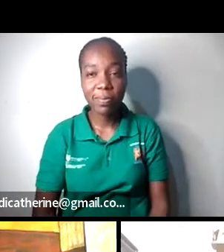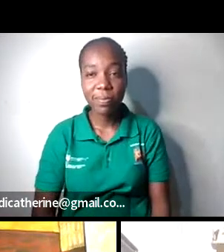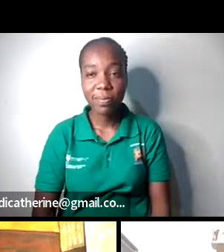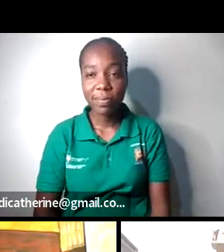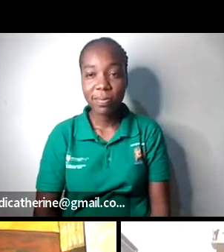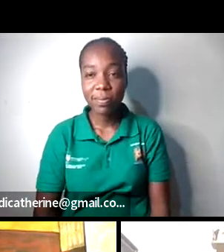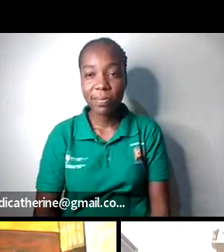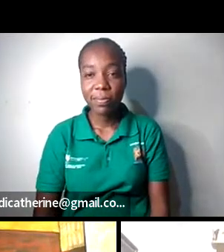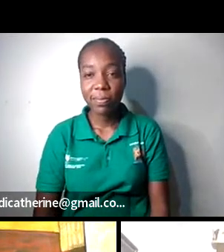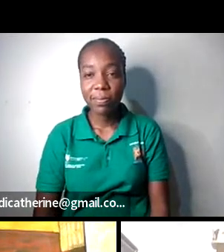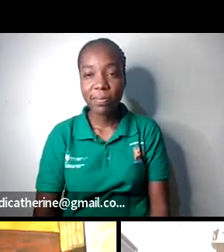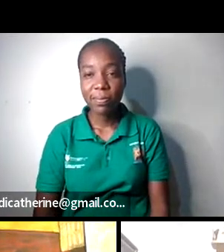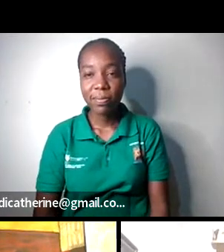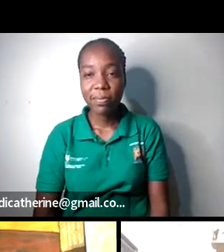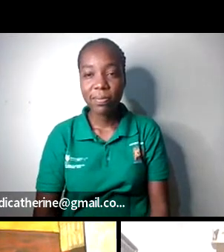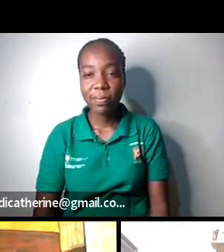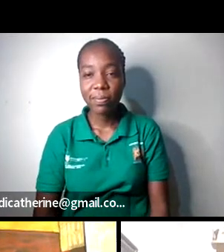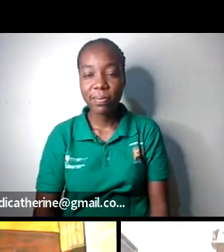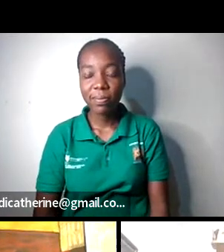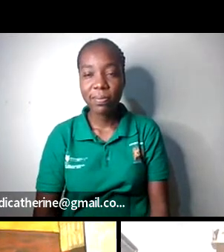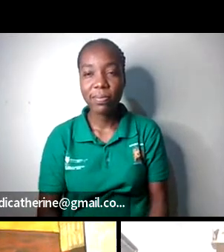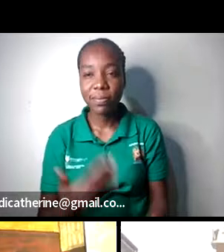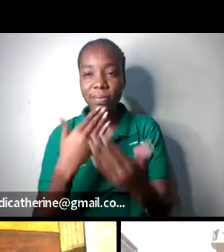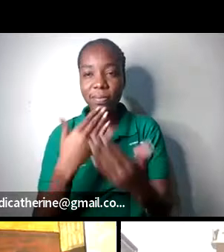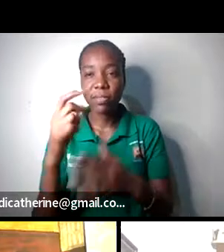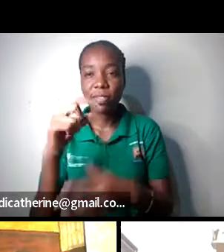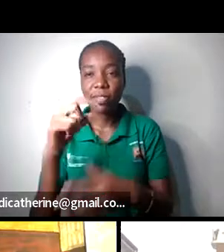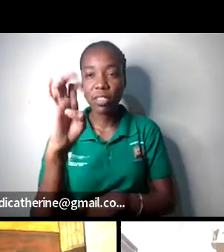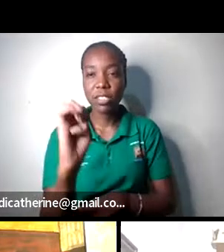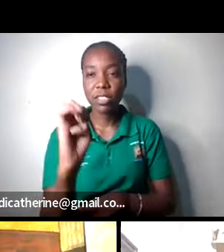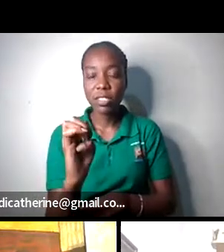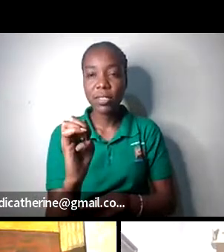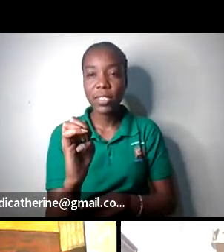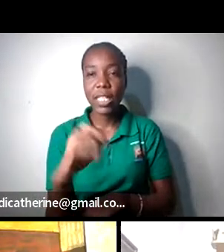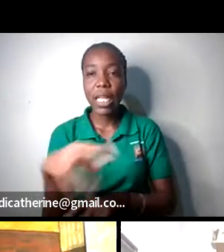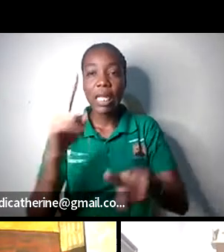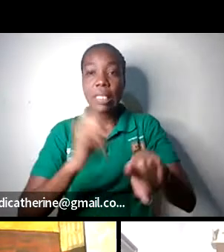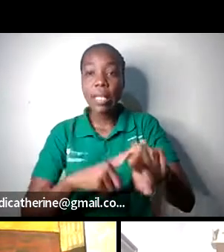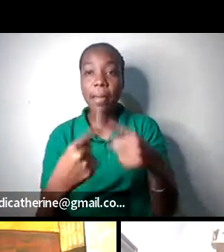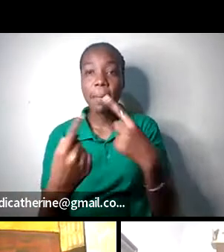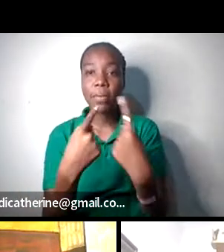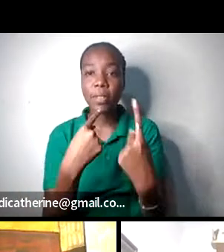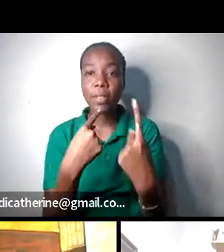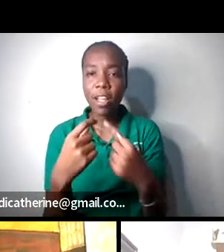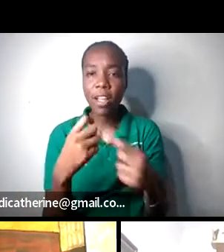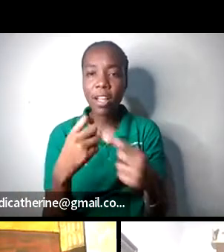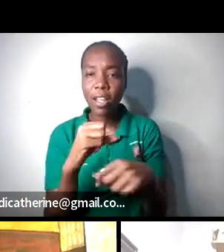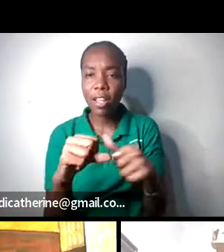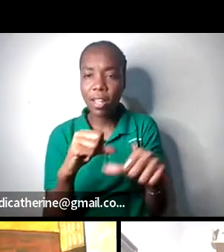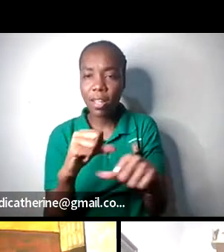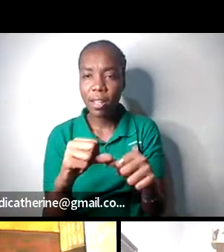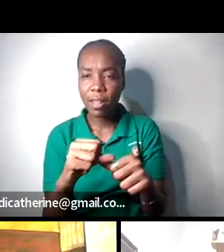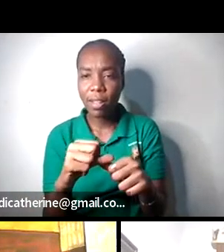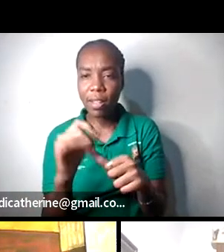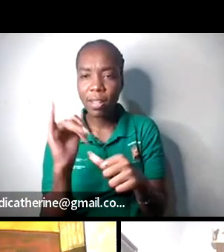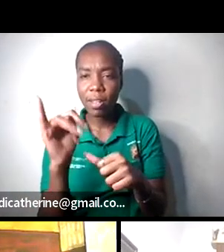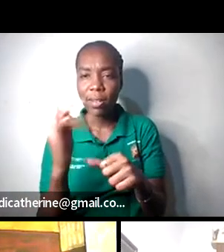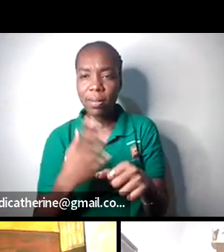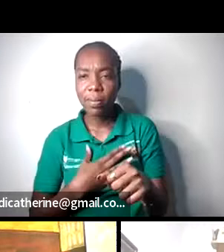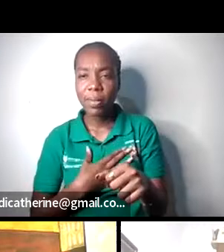to Grace. Actually, when you were talking introduction, number one, I'm